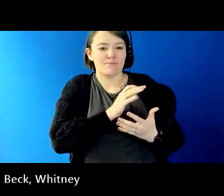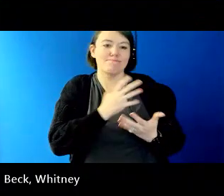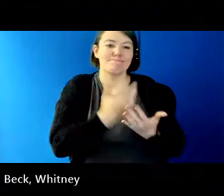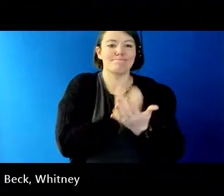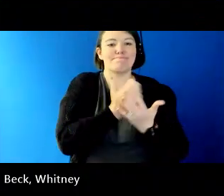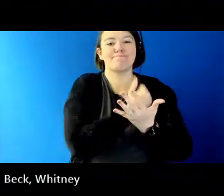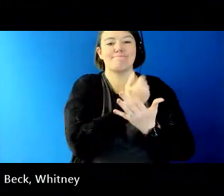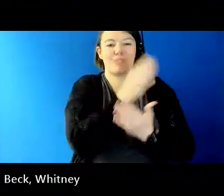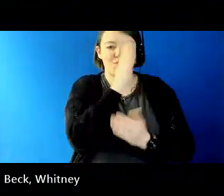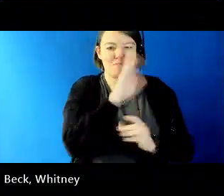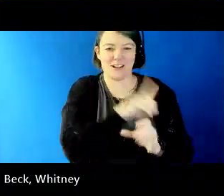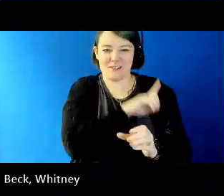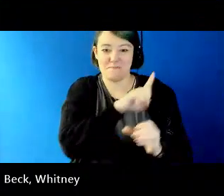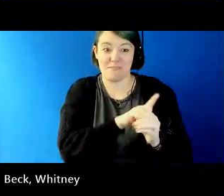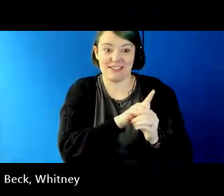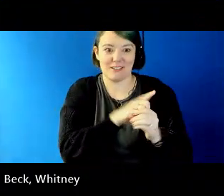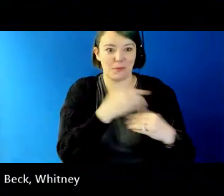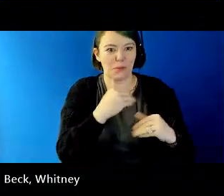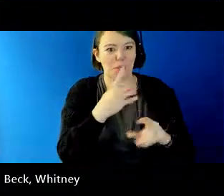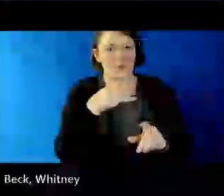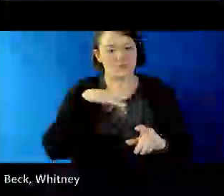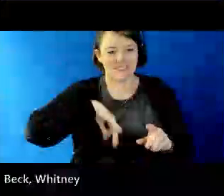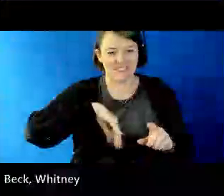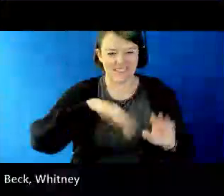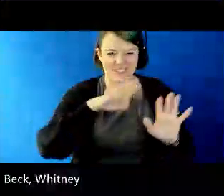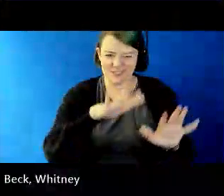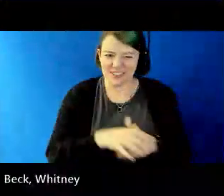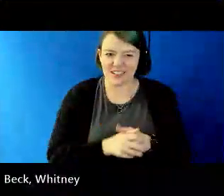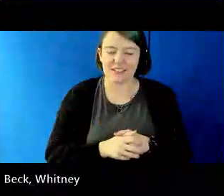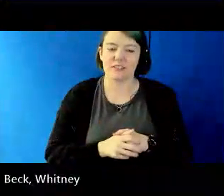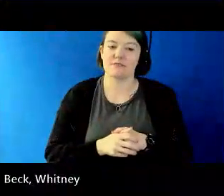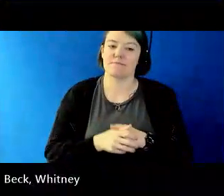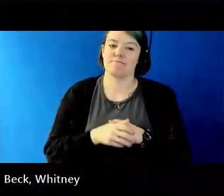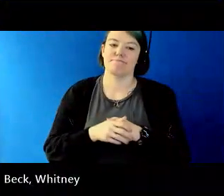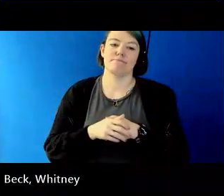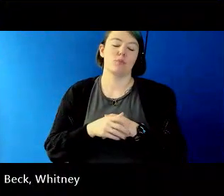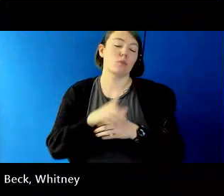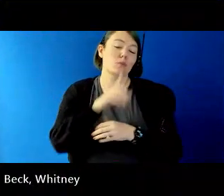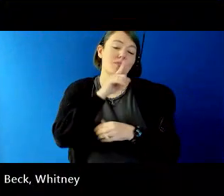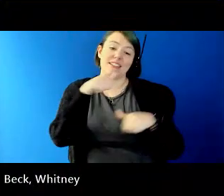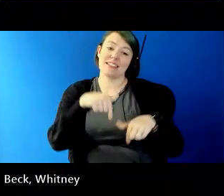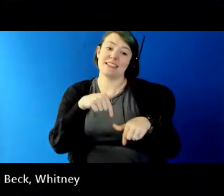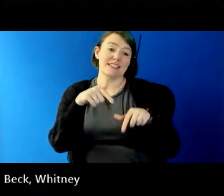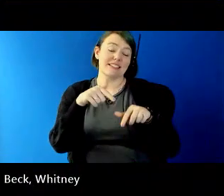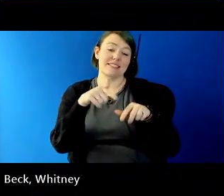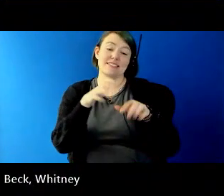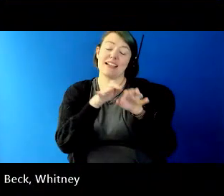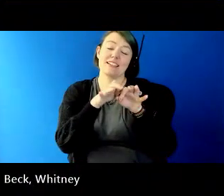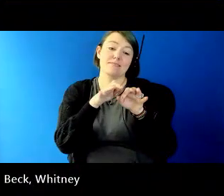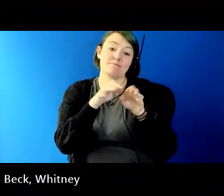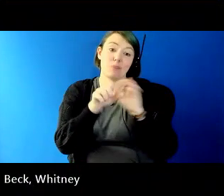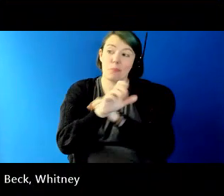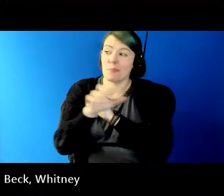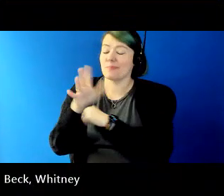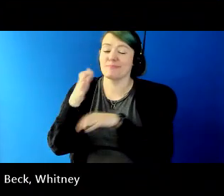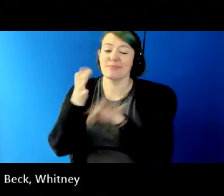this is a very simple program to promote. It is up to the employee that is eligible or